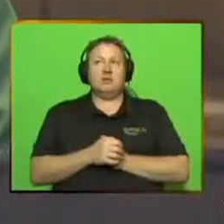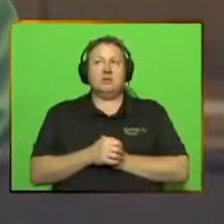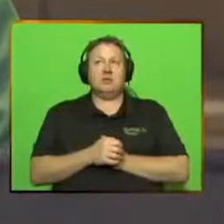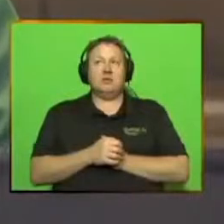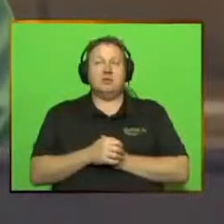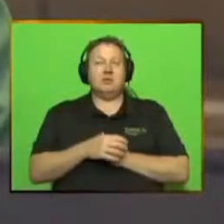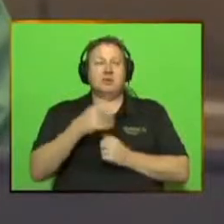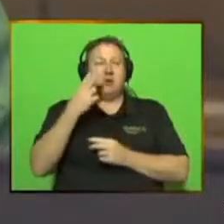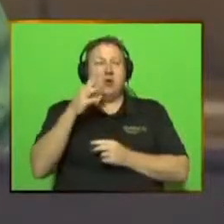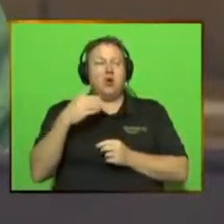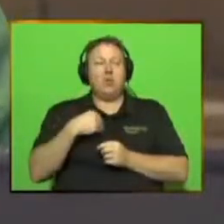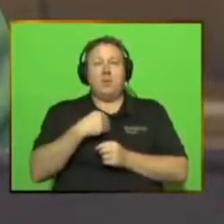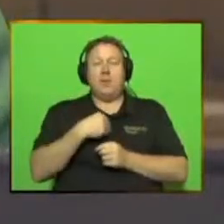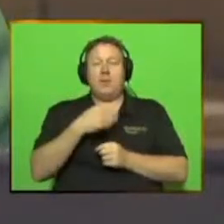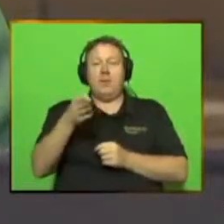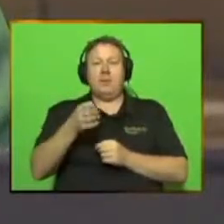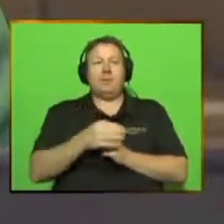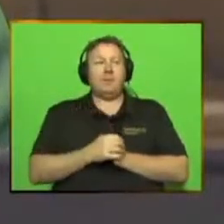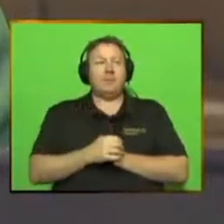Honorable member here.